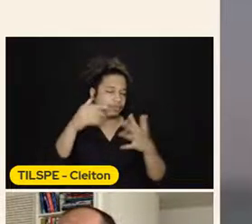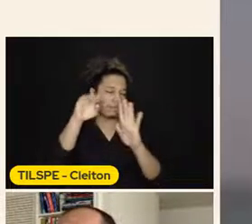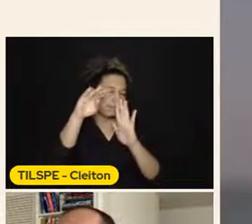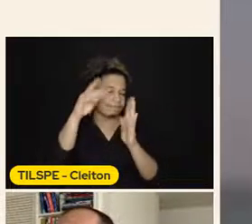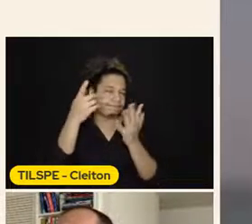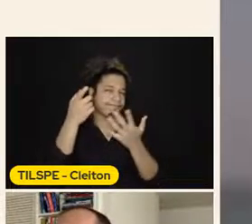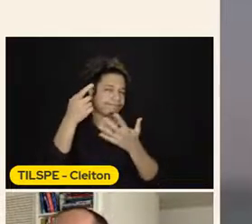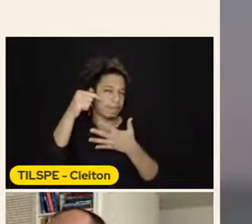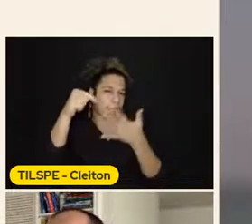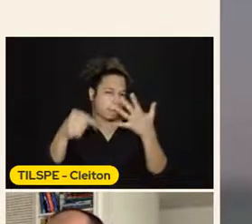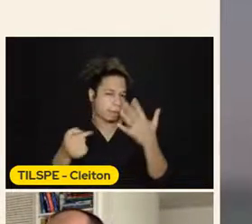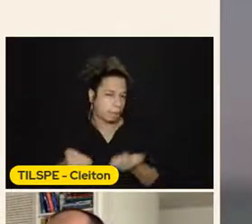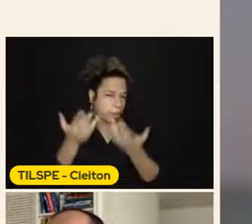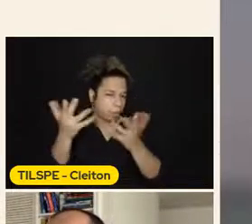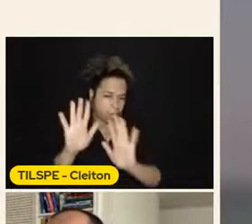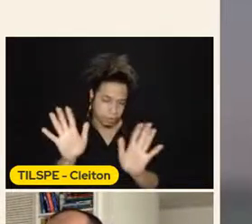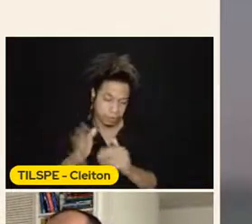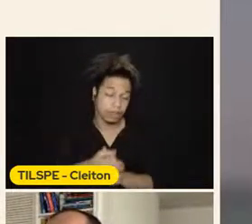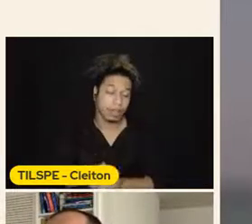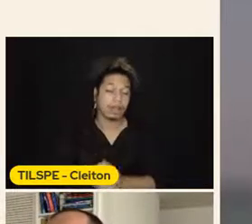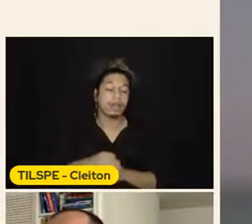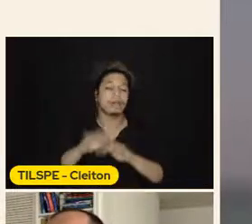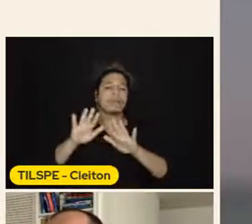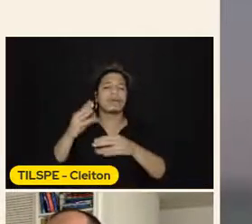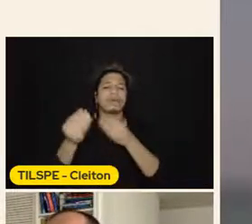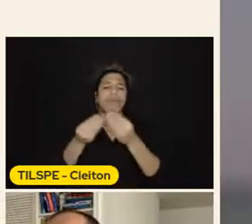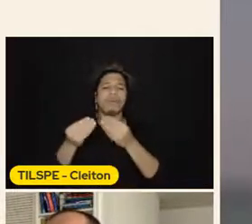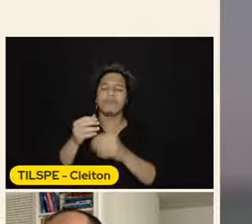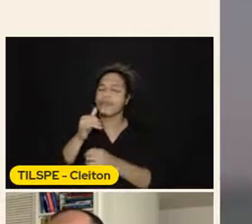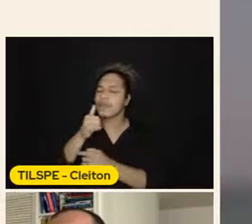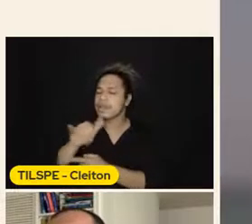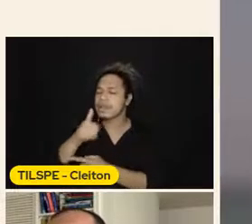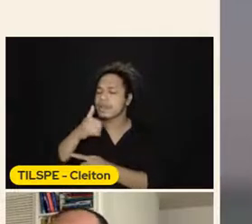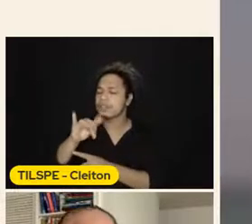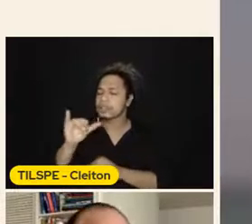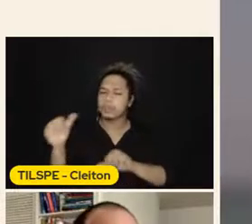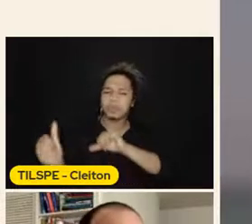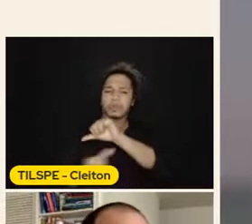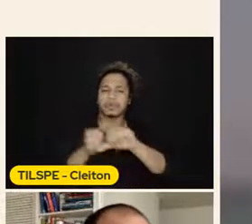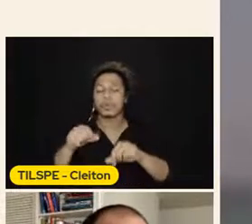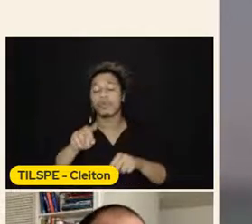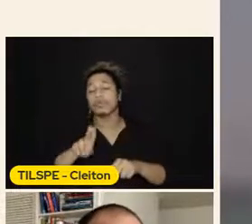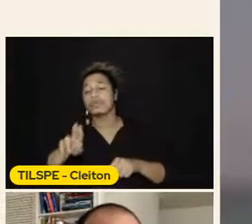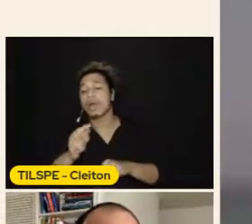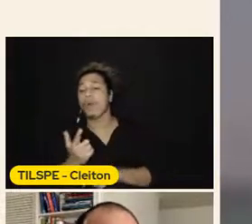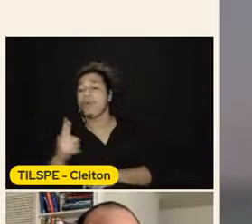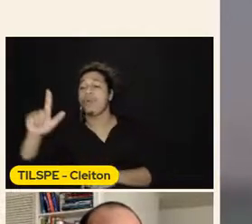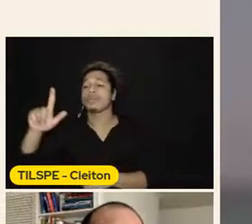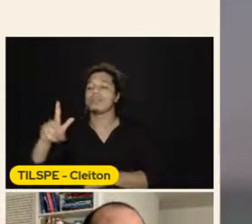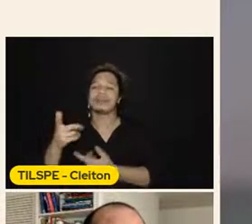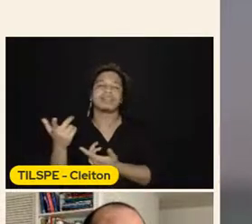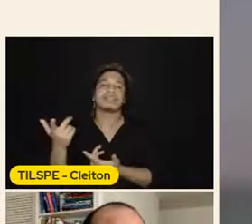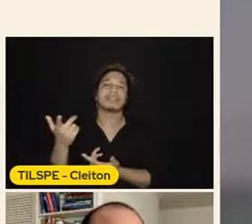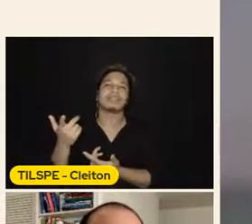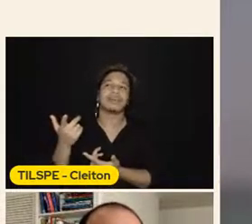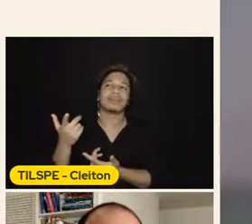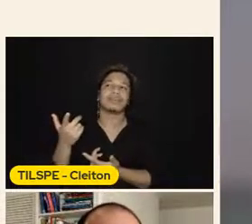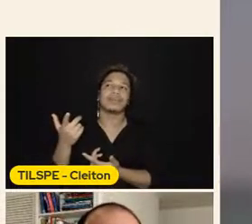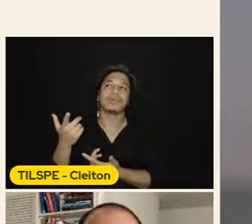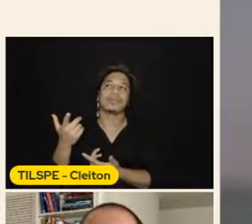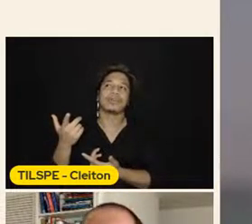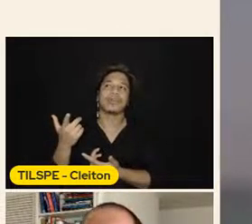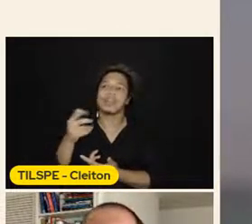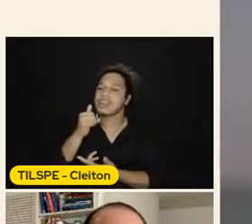that they could transform energy or use other sources like the wind in order to produce